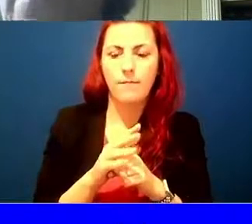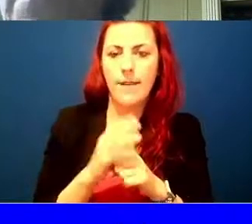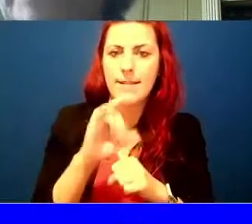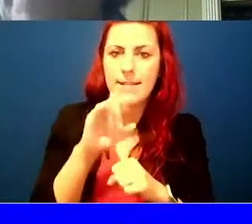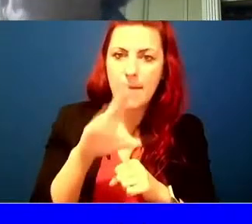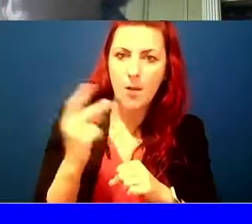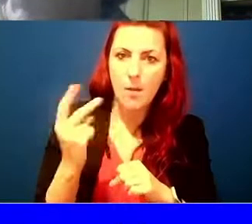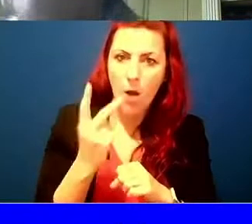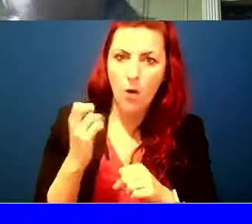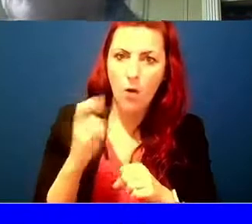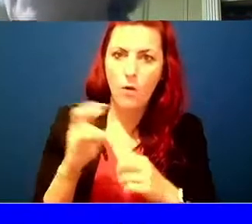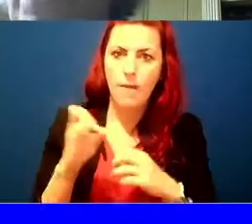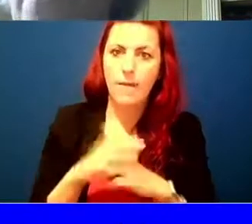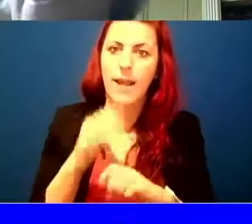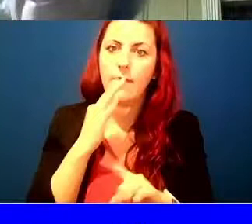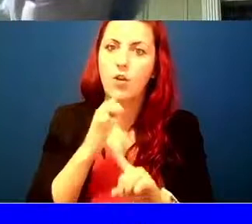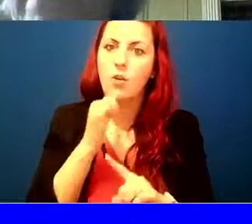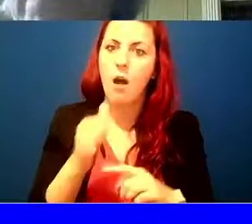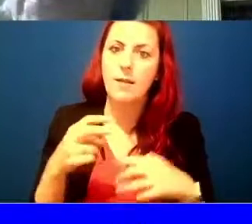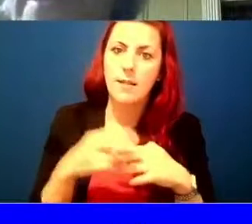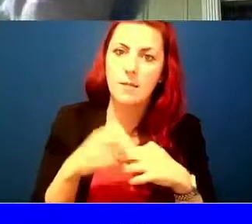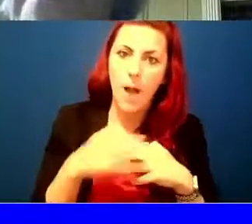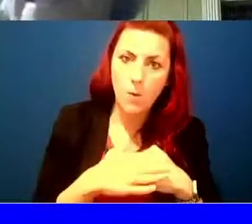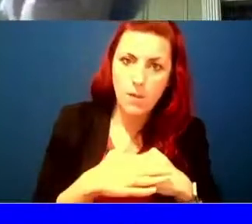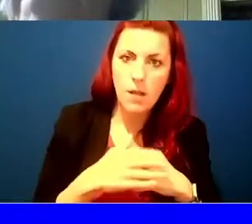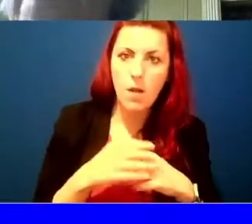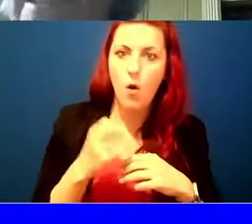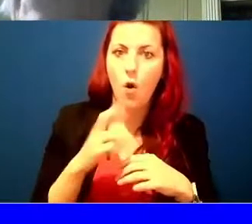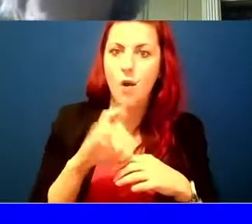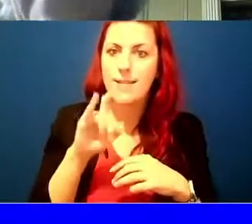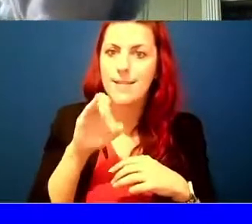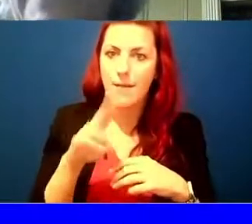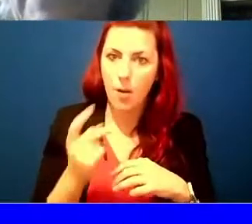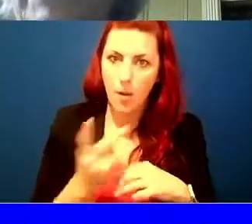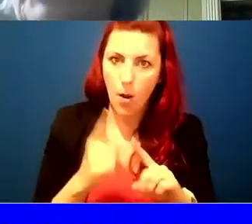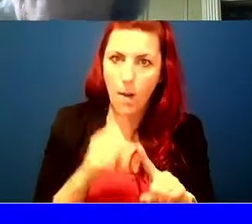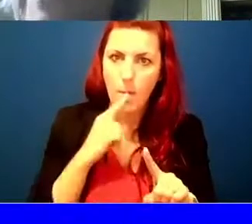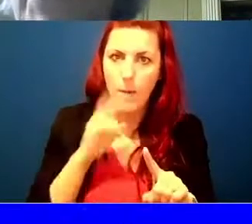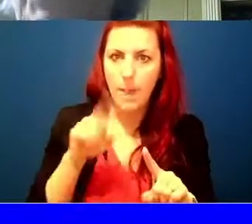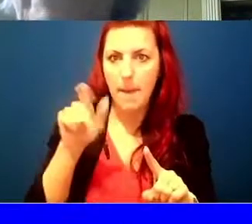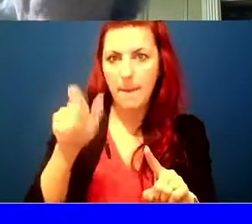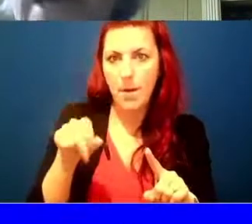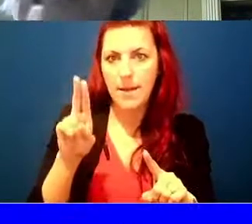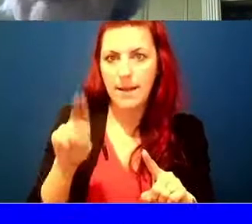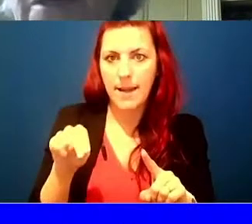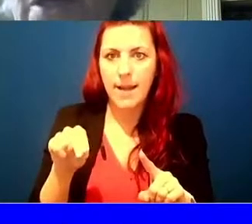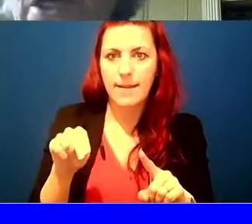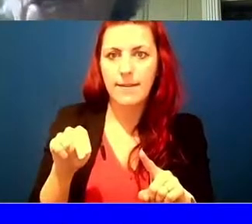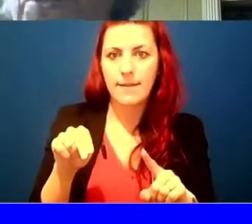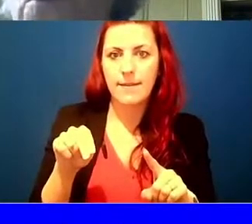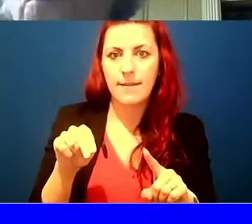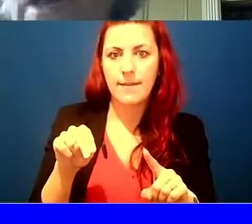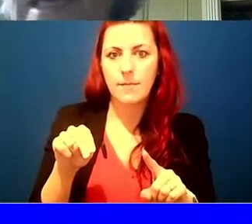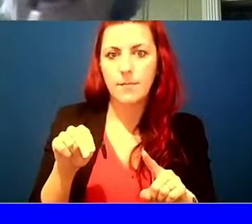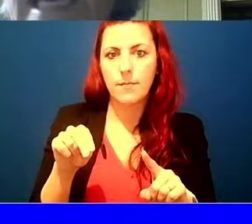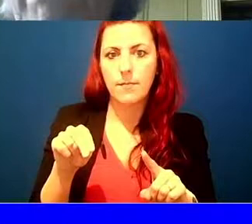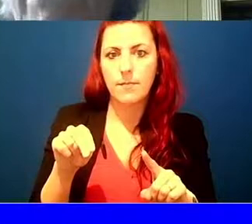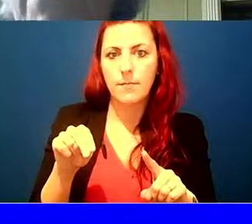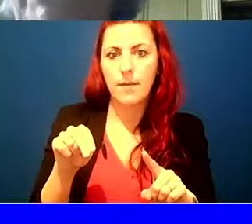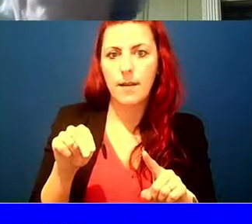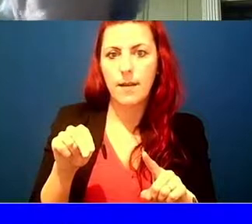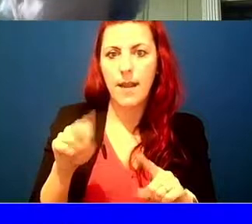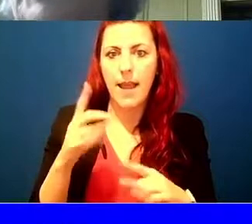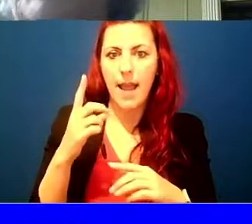who is not a spouse or civil partner, but is actually in an intimate relationship or has been. So